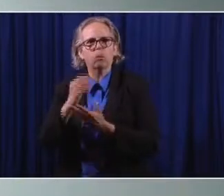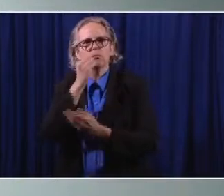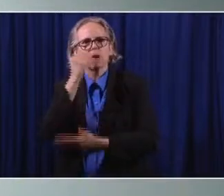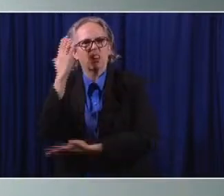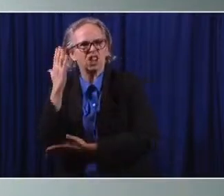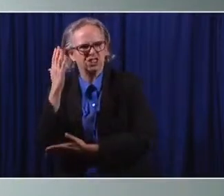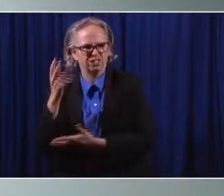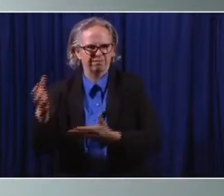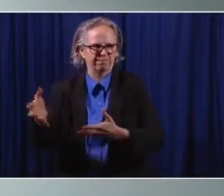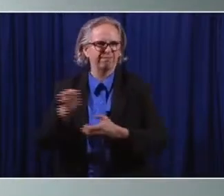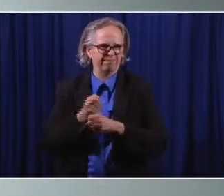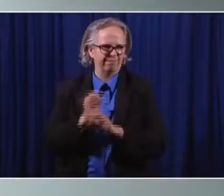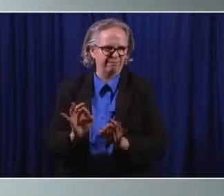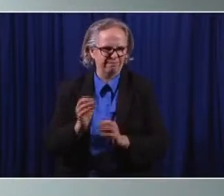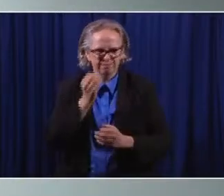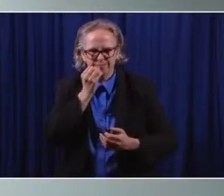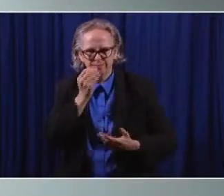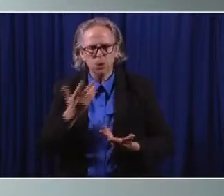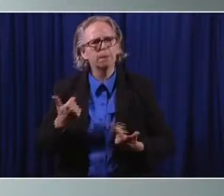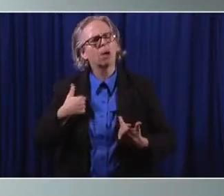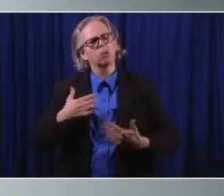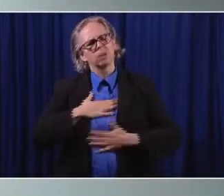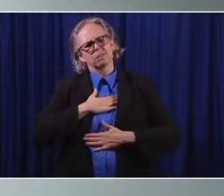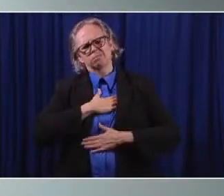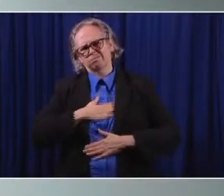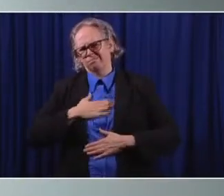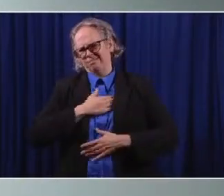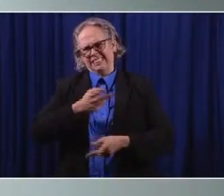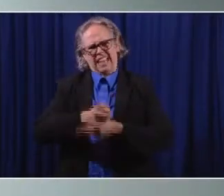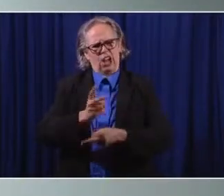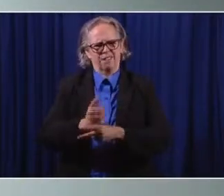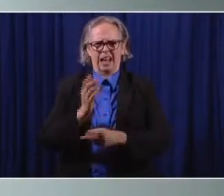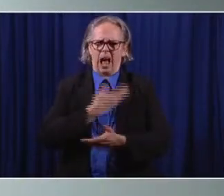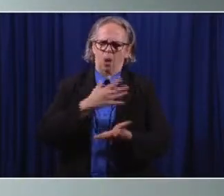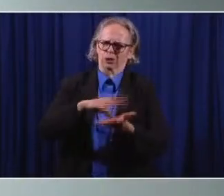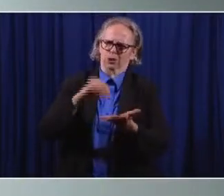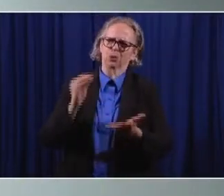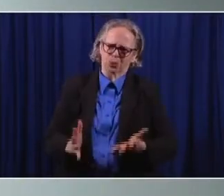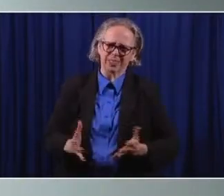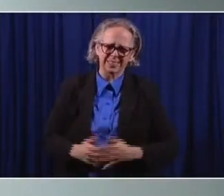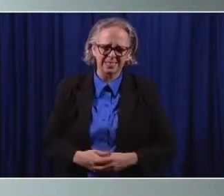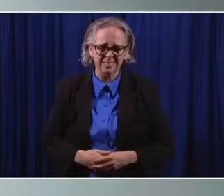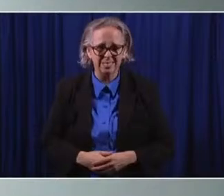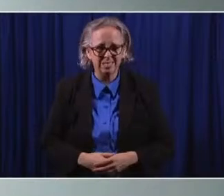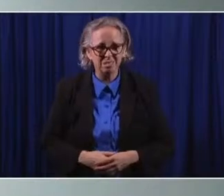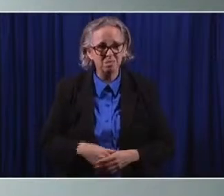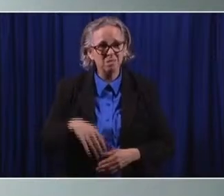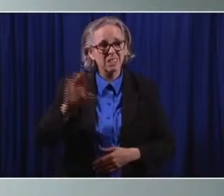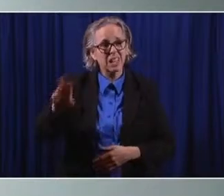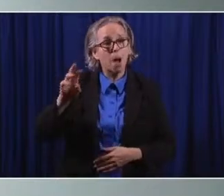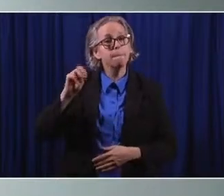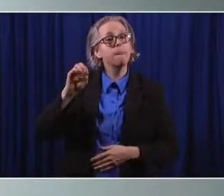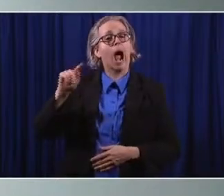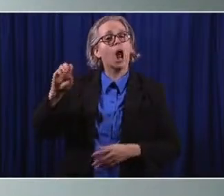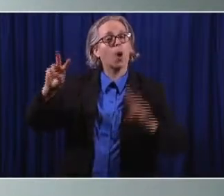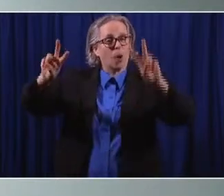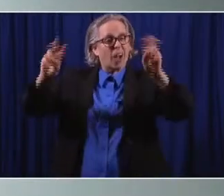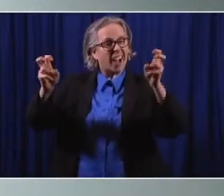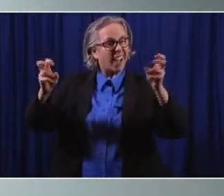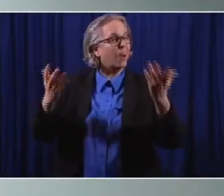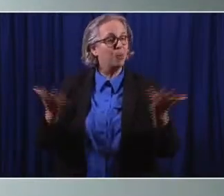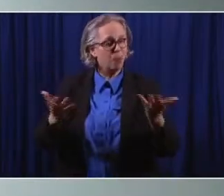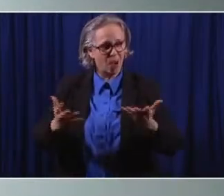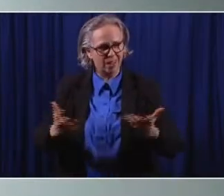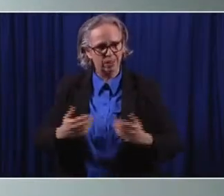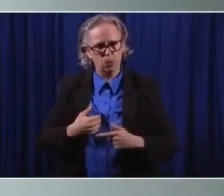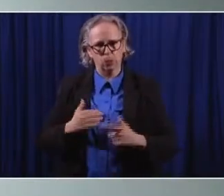love taking care of our students, and our motto is we meet each child where they're at, and we work with them to grow them year to year